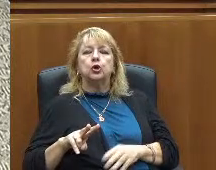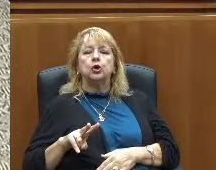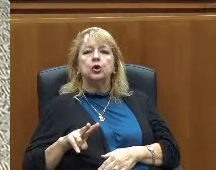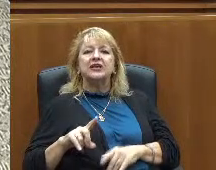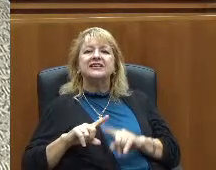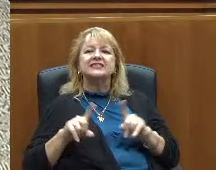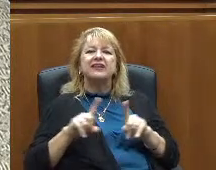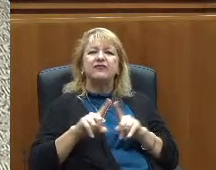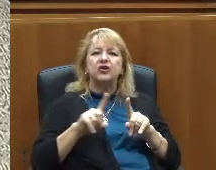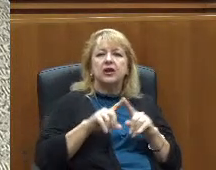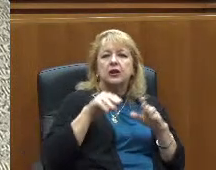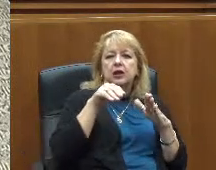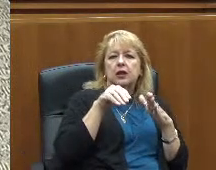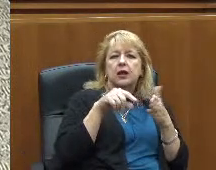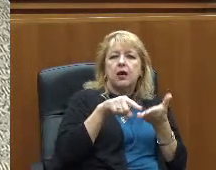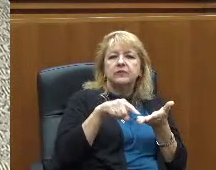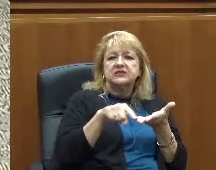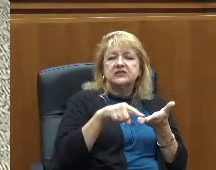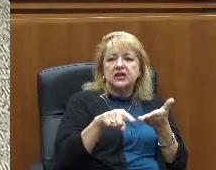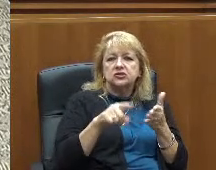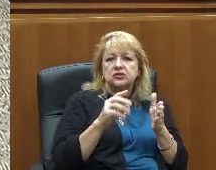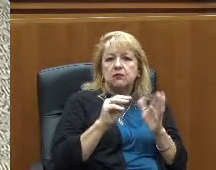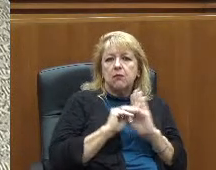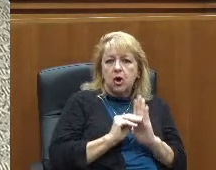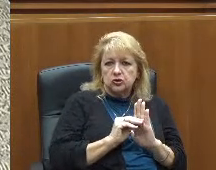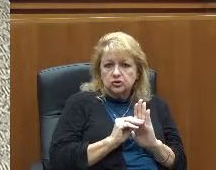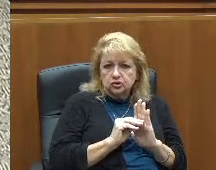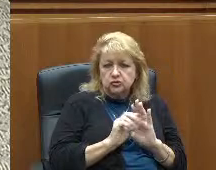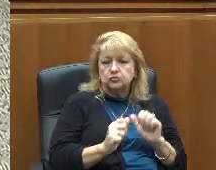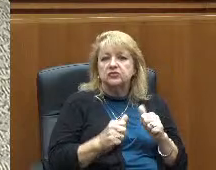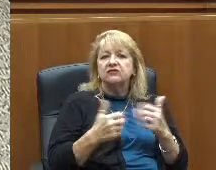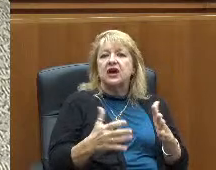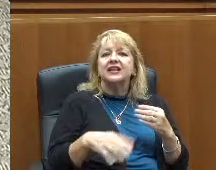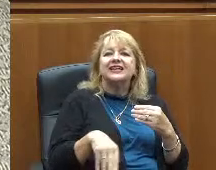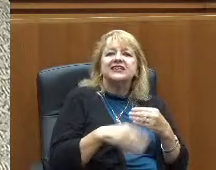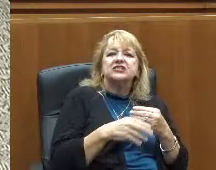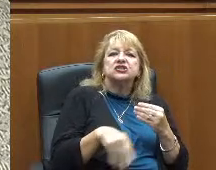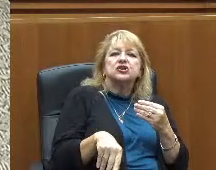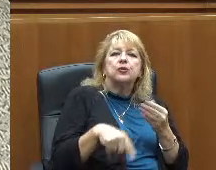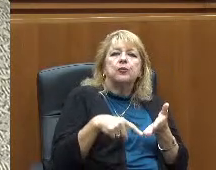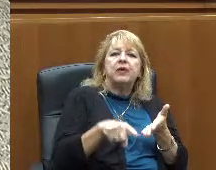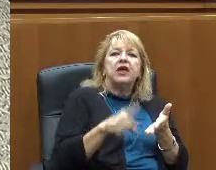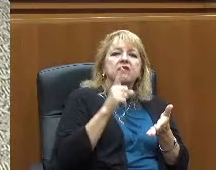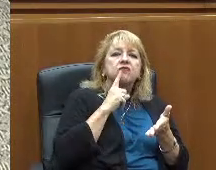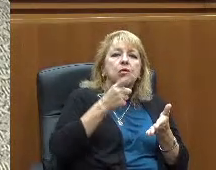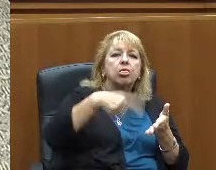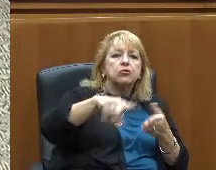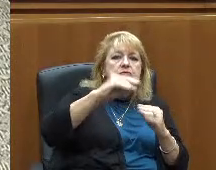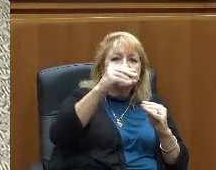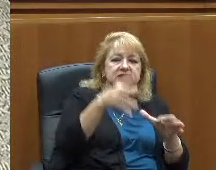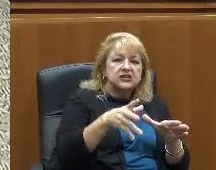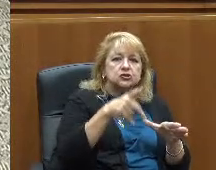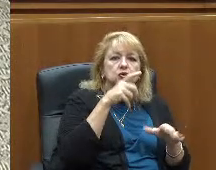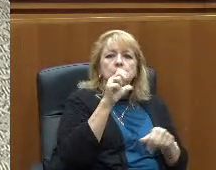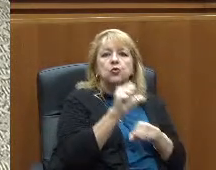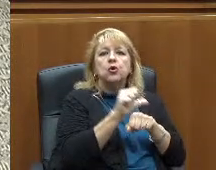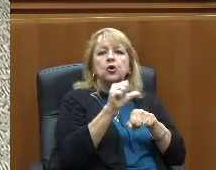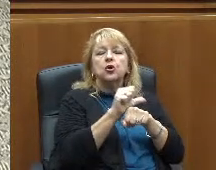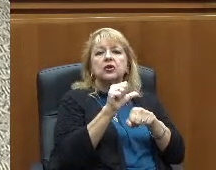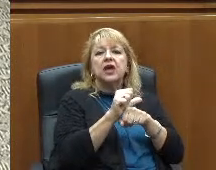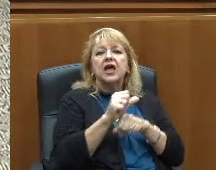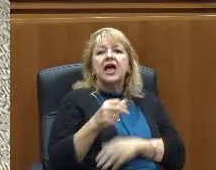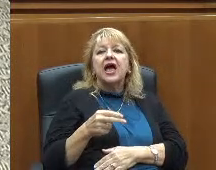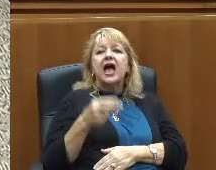differentiated compensation models that provided additional pay for teachers who worked in higher